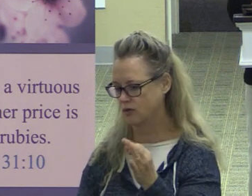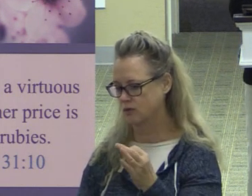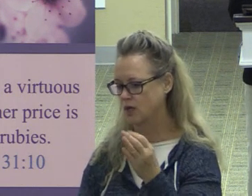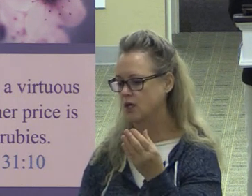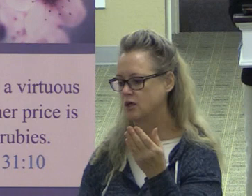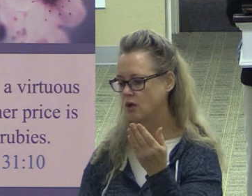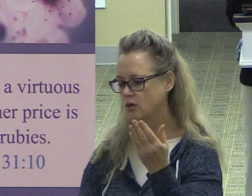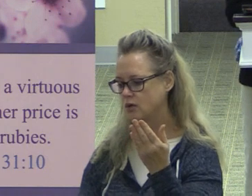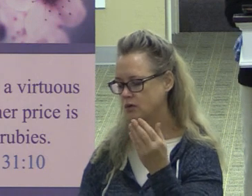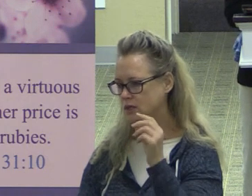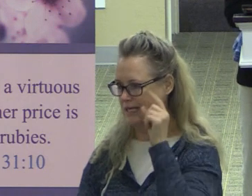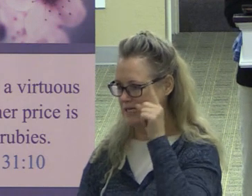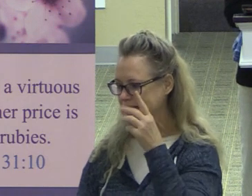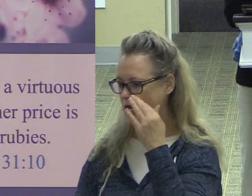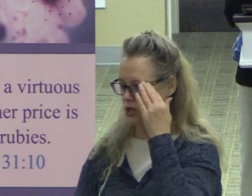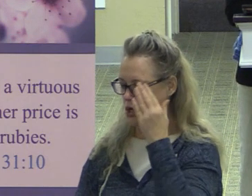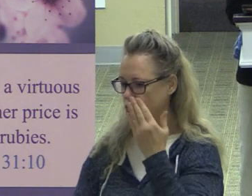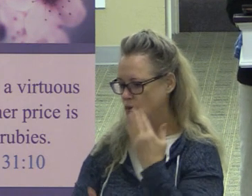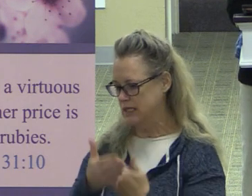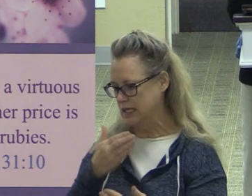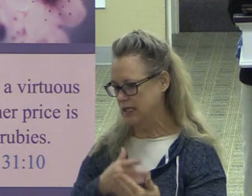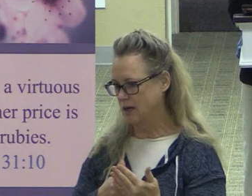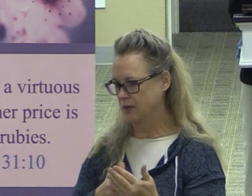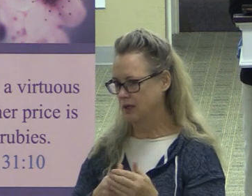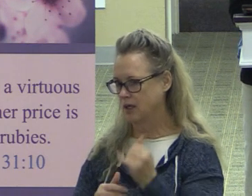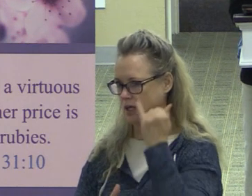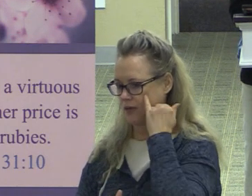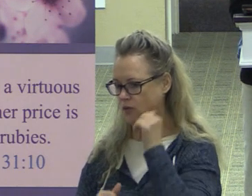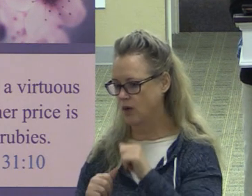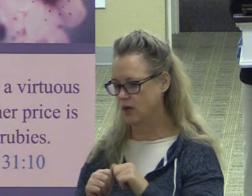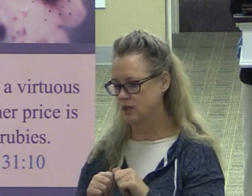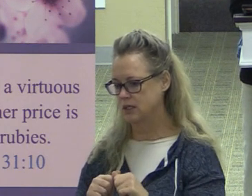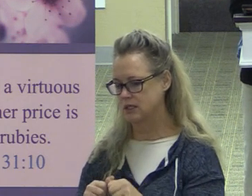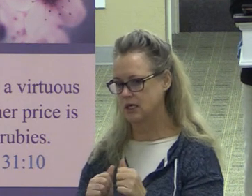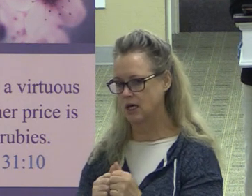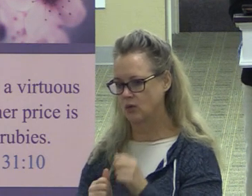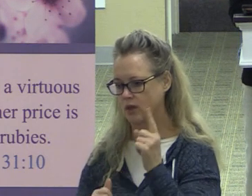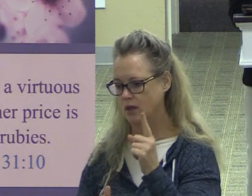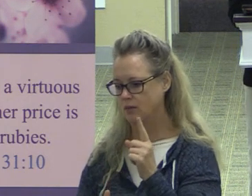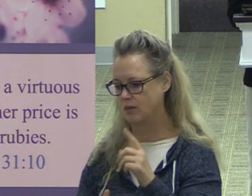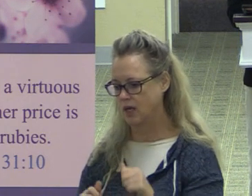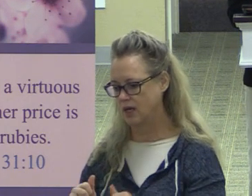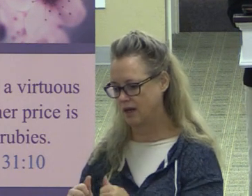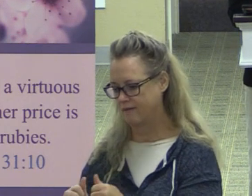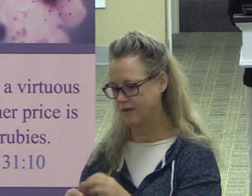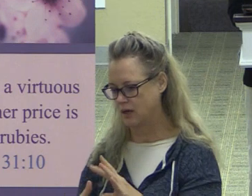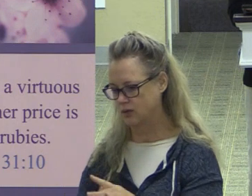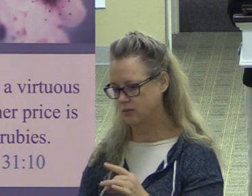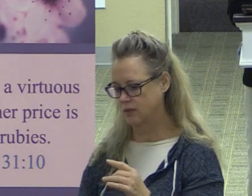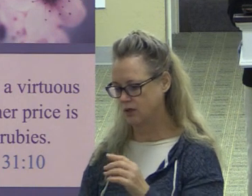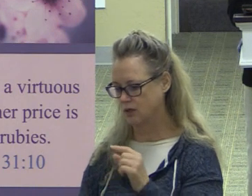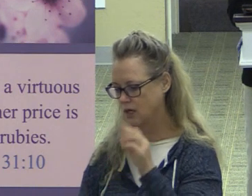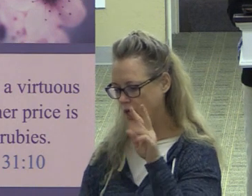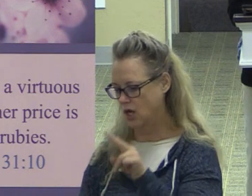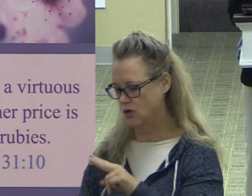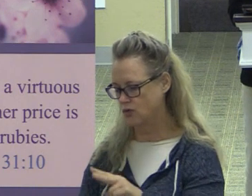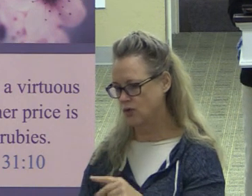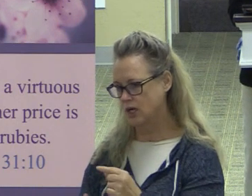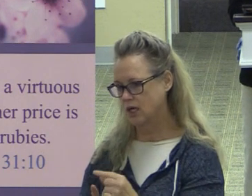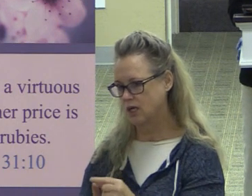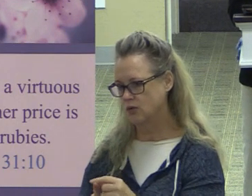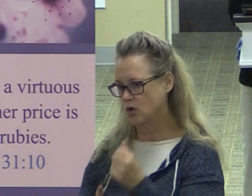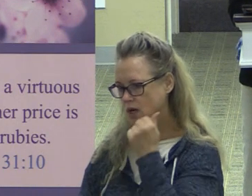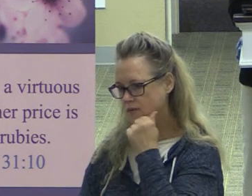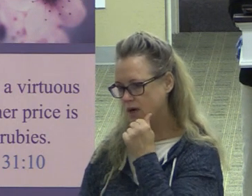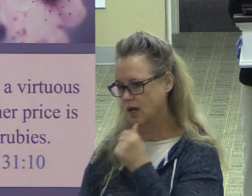up, and we're staying with him and following his Spirit and reading his word daily. Then he will be there